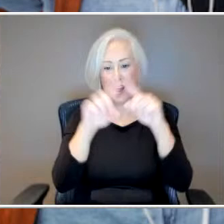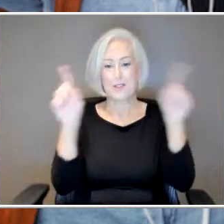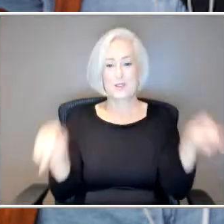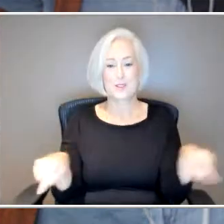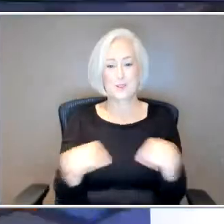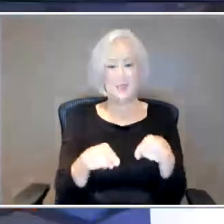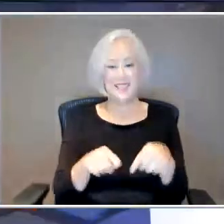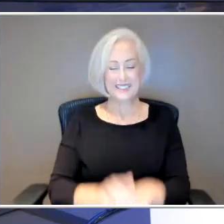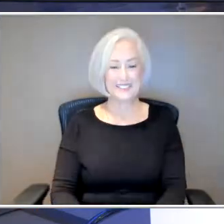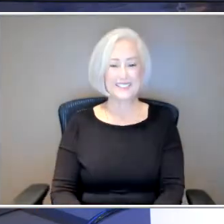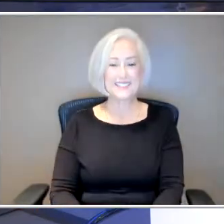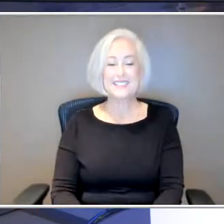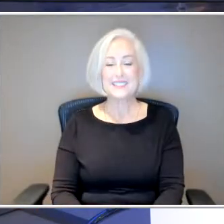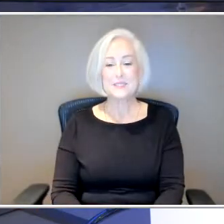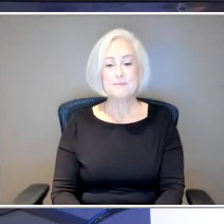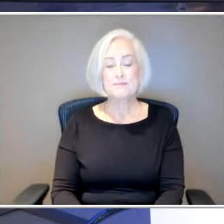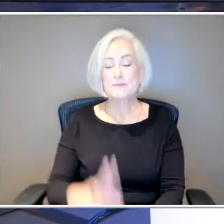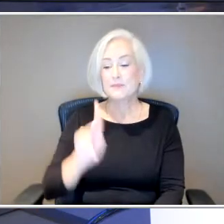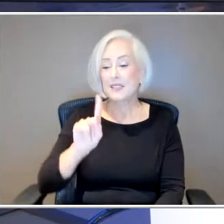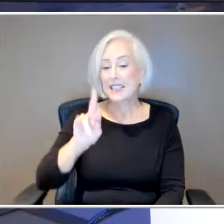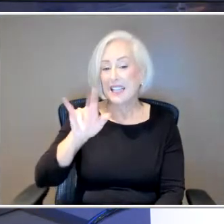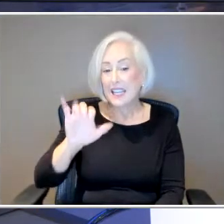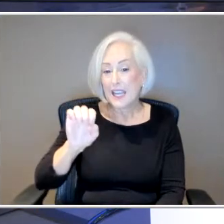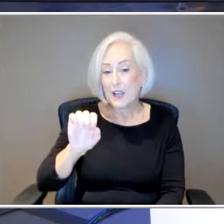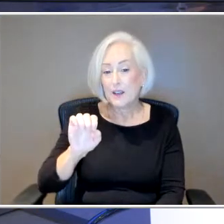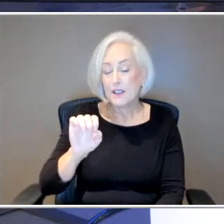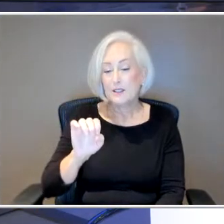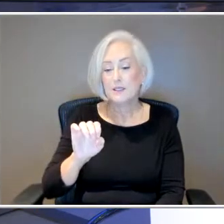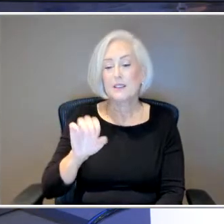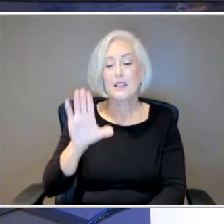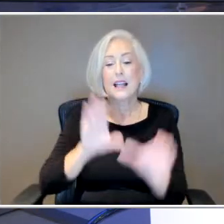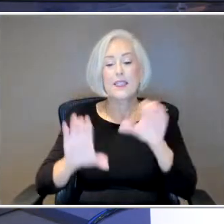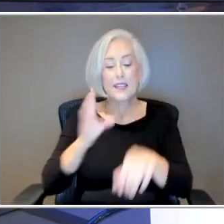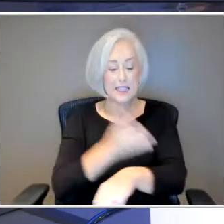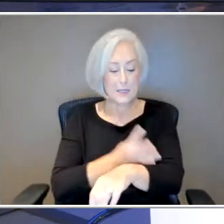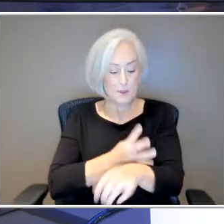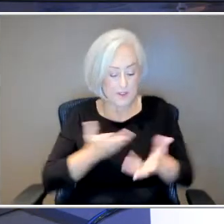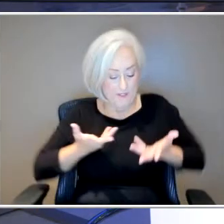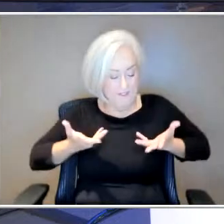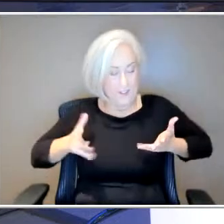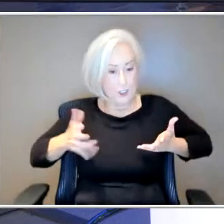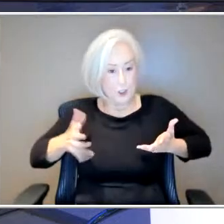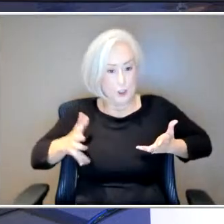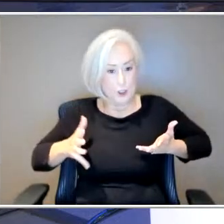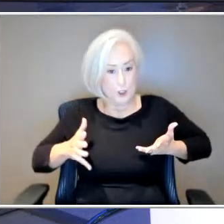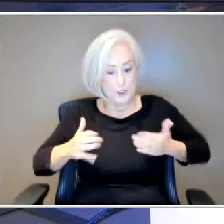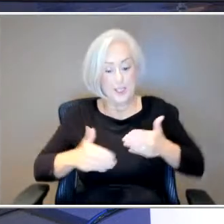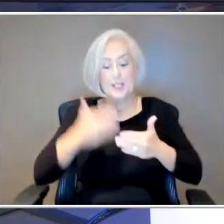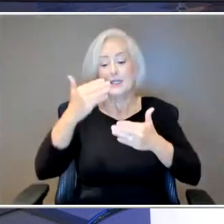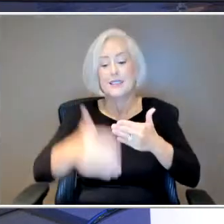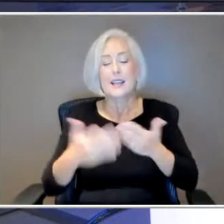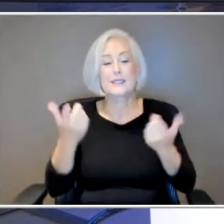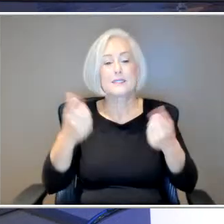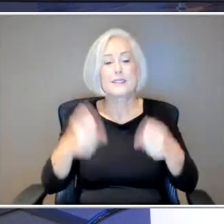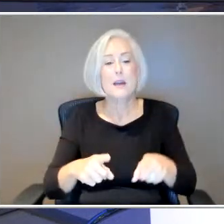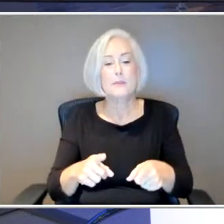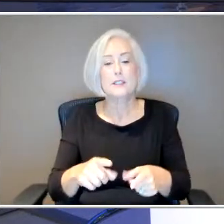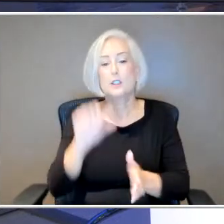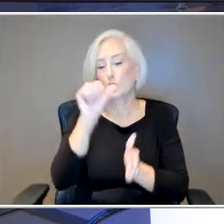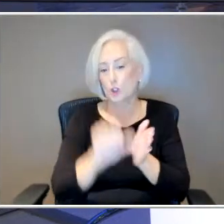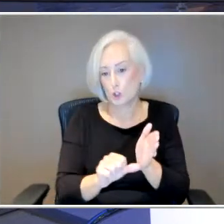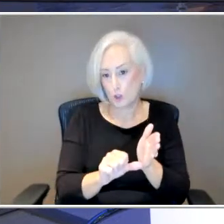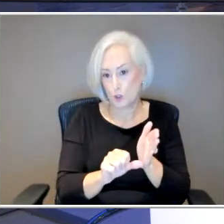screen. So Kerrie, about the chemo, once the chemo is over, your surgery is next. Yes. Do you need to have